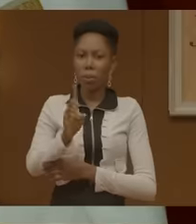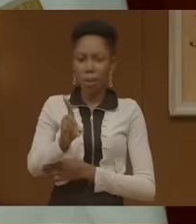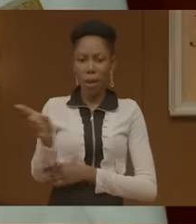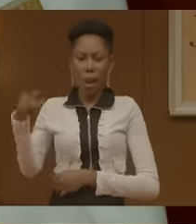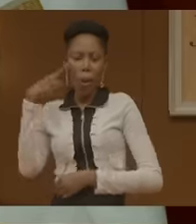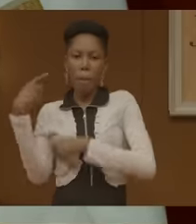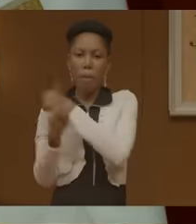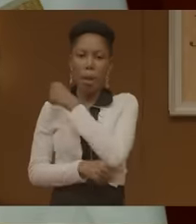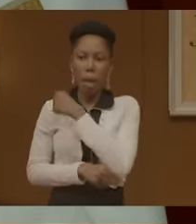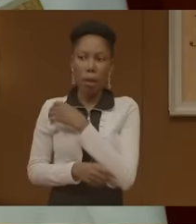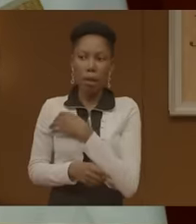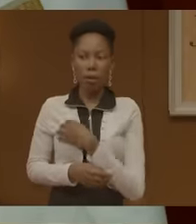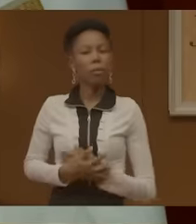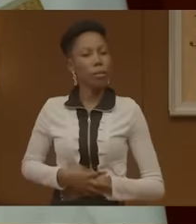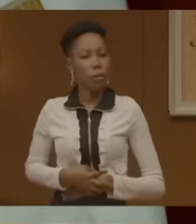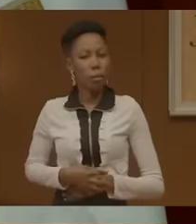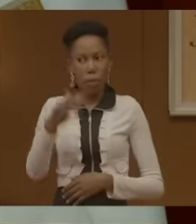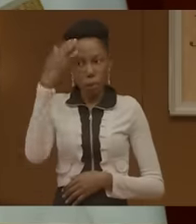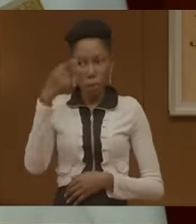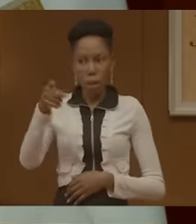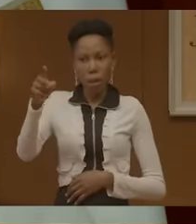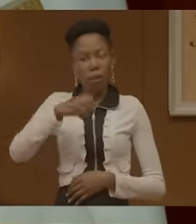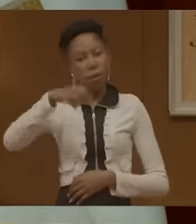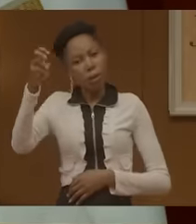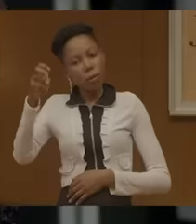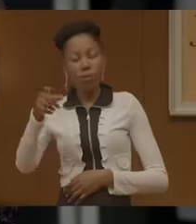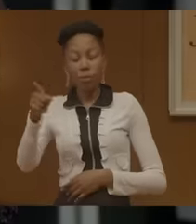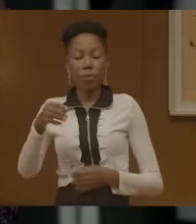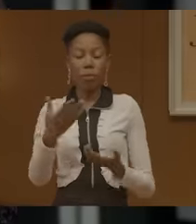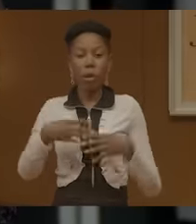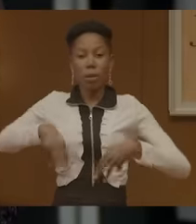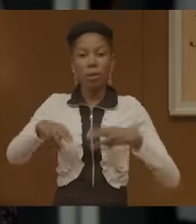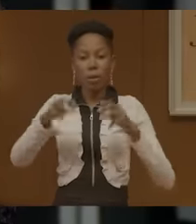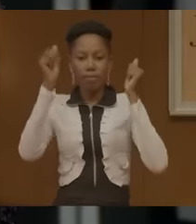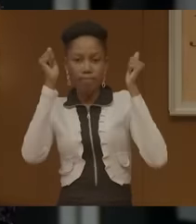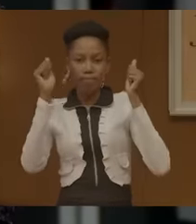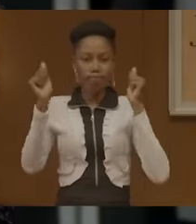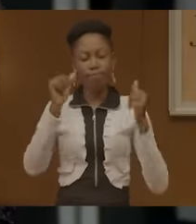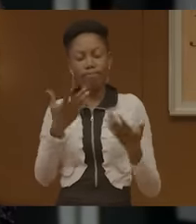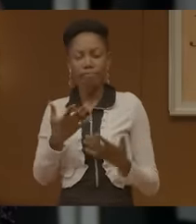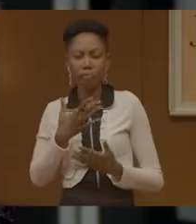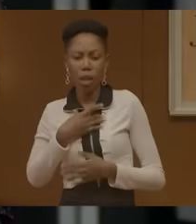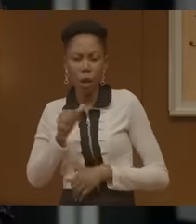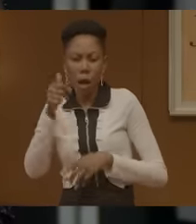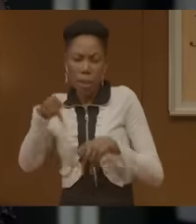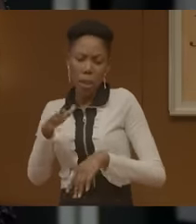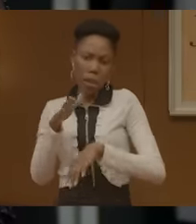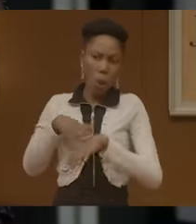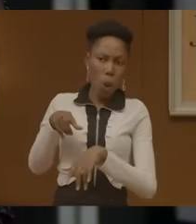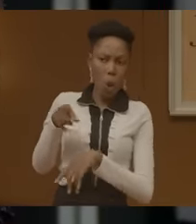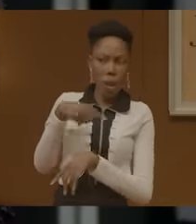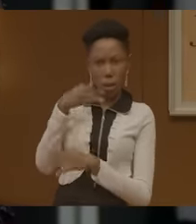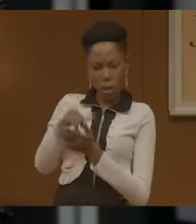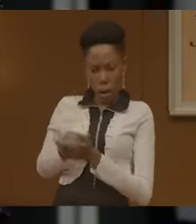day I went, because I used to hawk. I was on the street hawking when someone called me that my boy